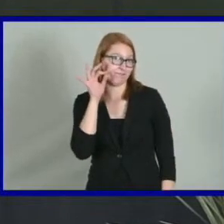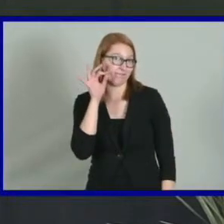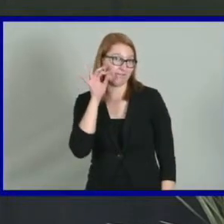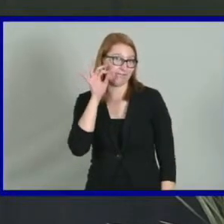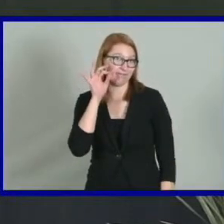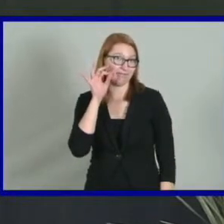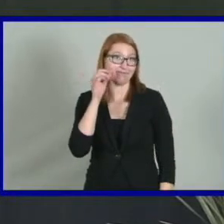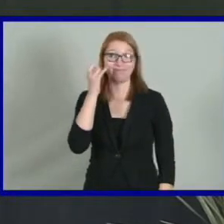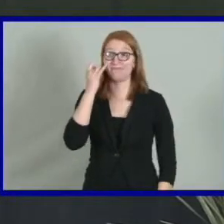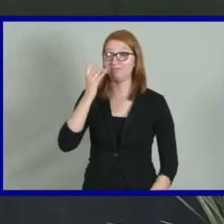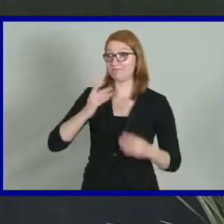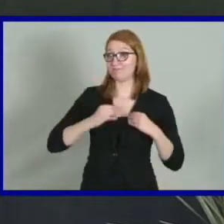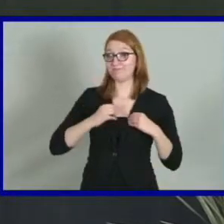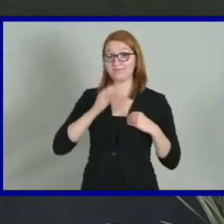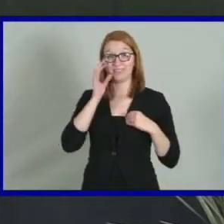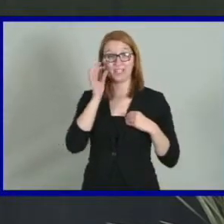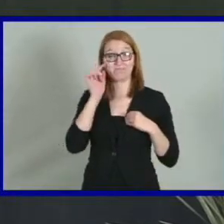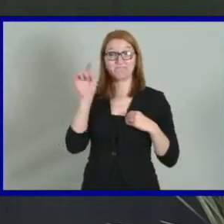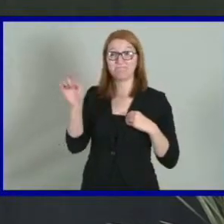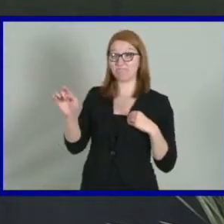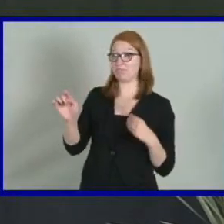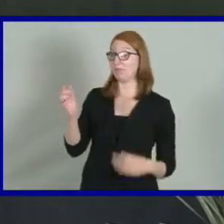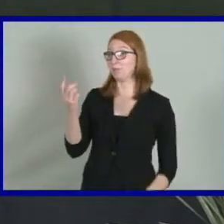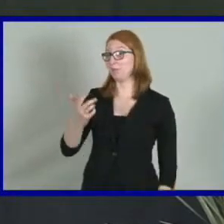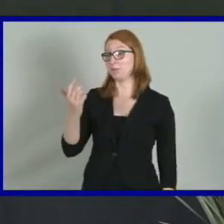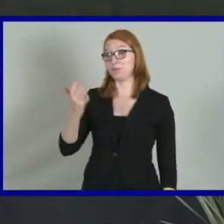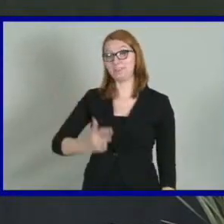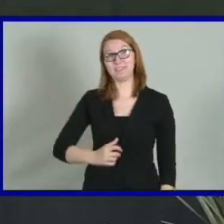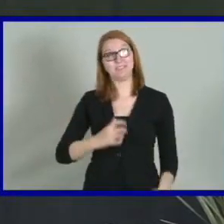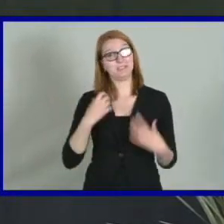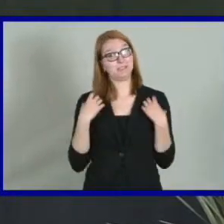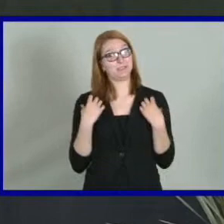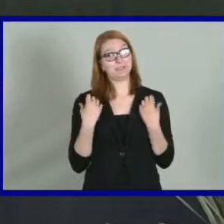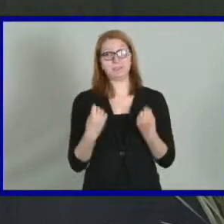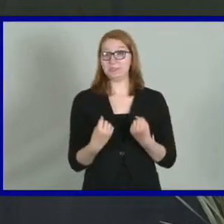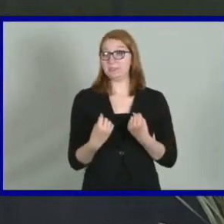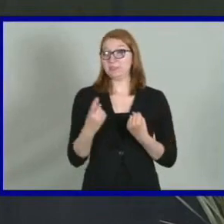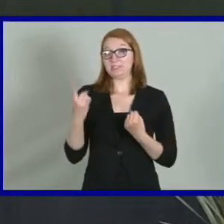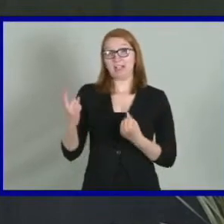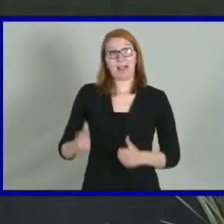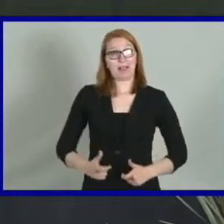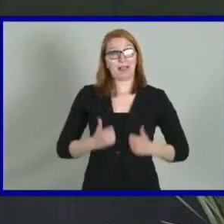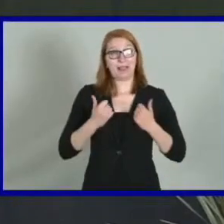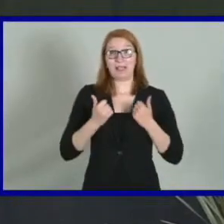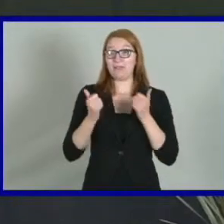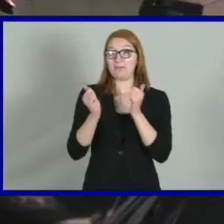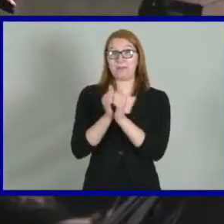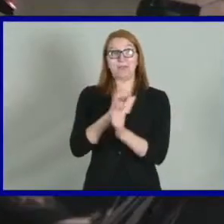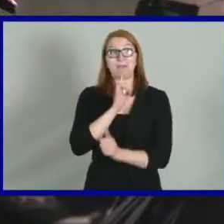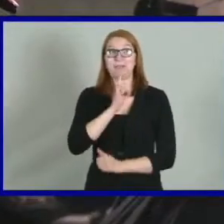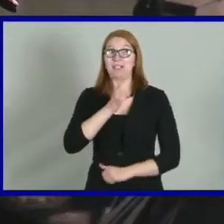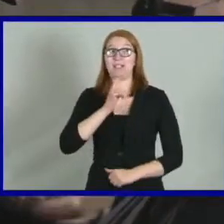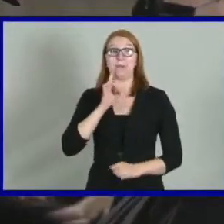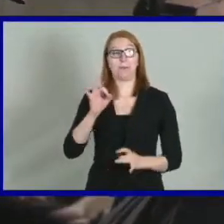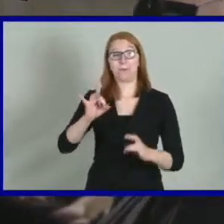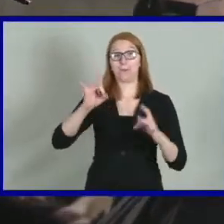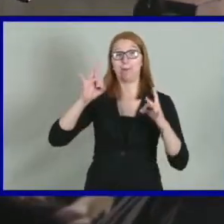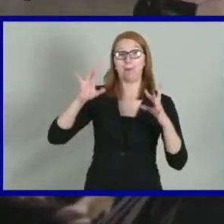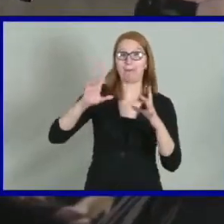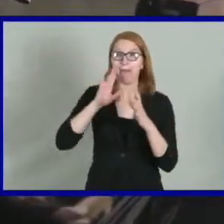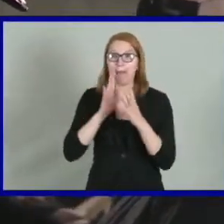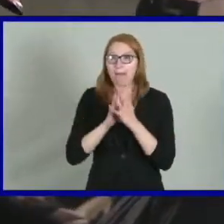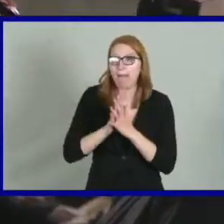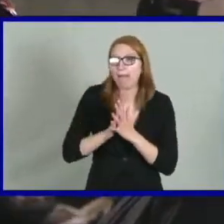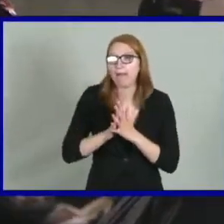These people have the courage and confidence to live with a savage, barely domesticated predator who has no interest in